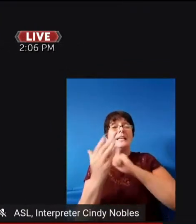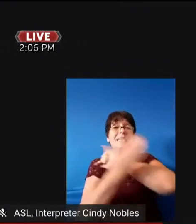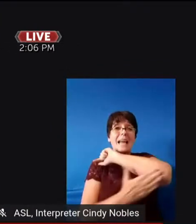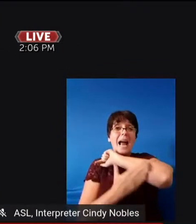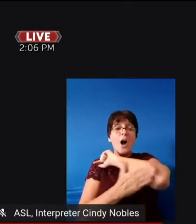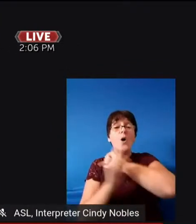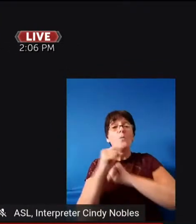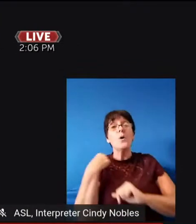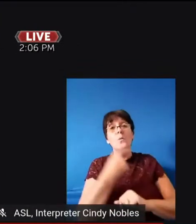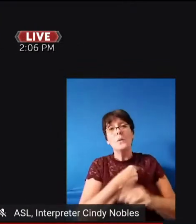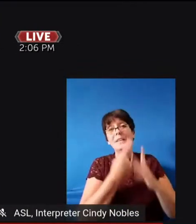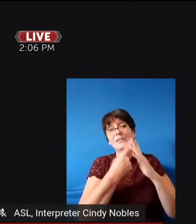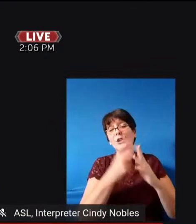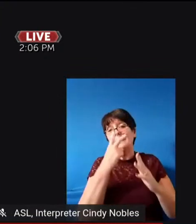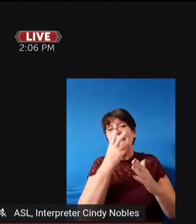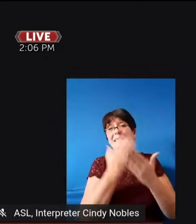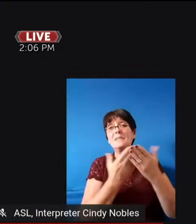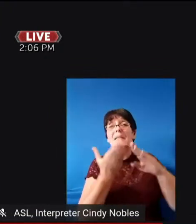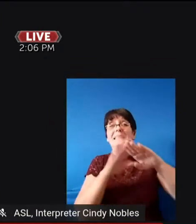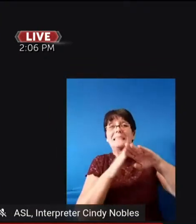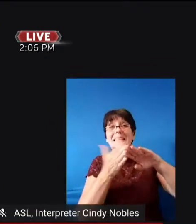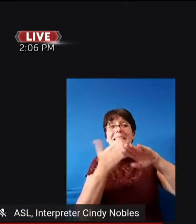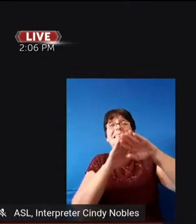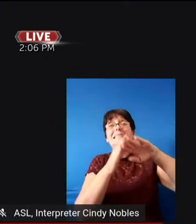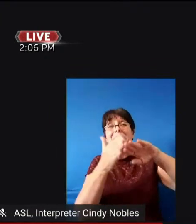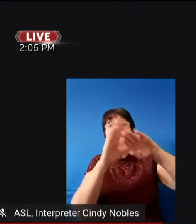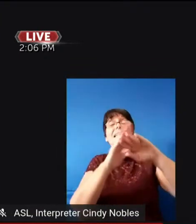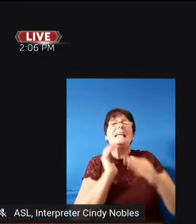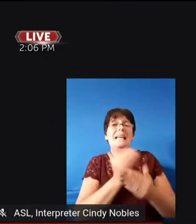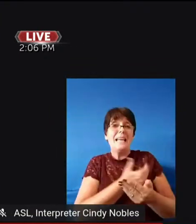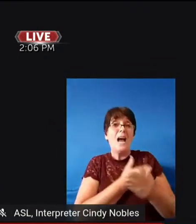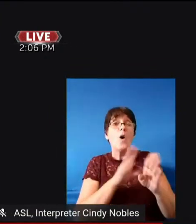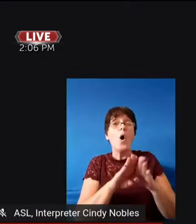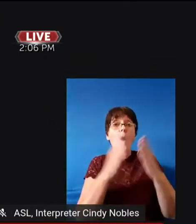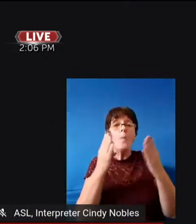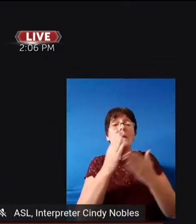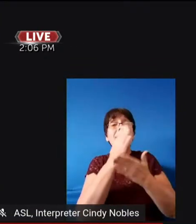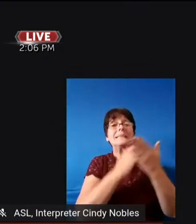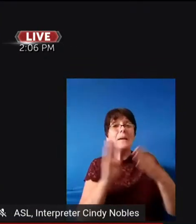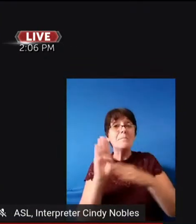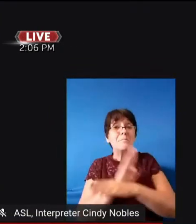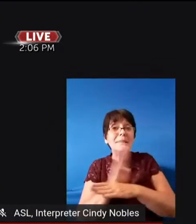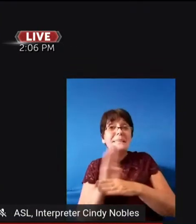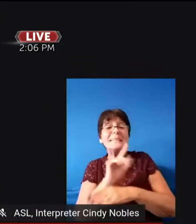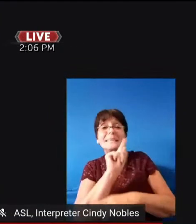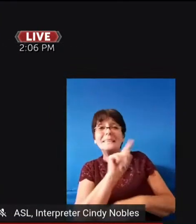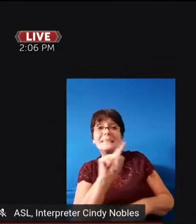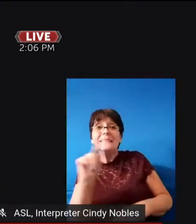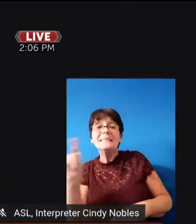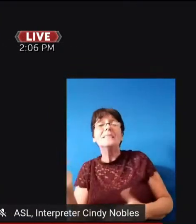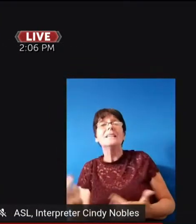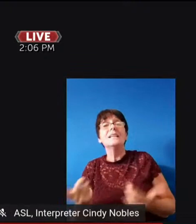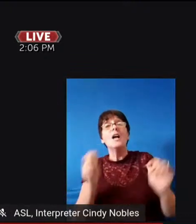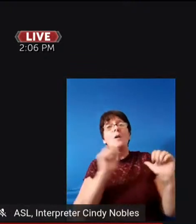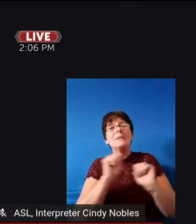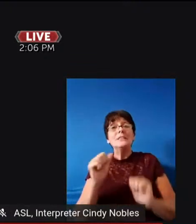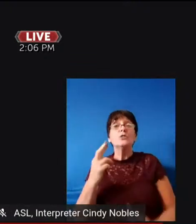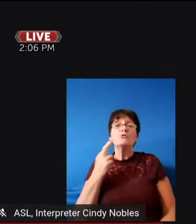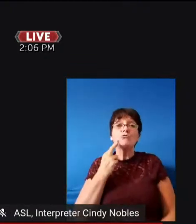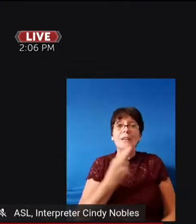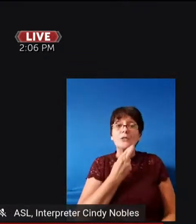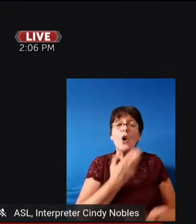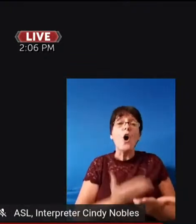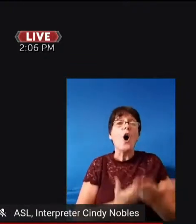where we're starting to see some increase in our opening of certain business sectors, potentially restaurants offering